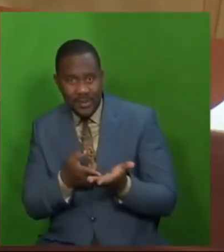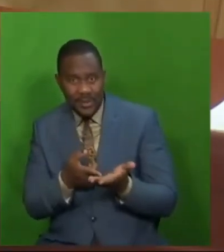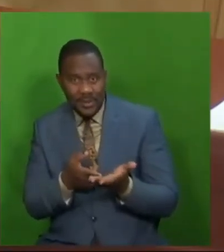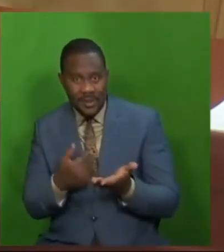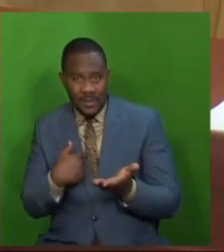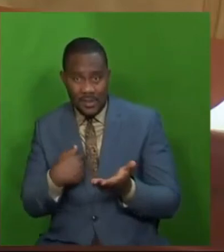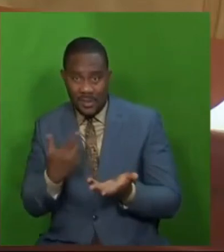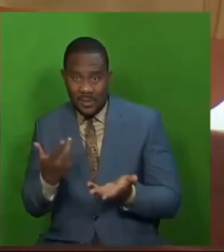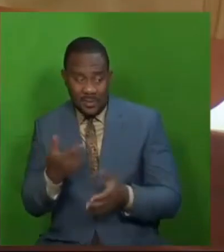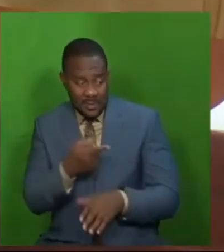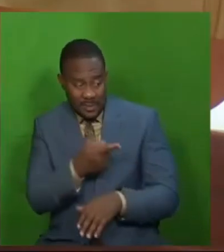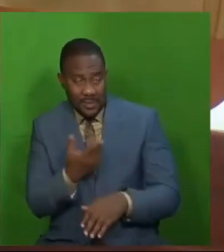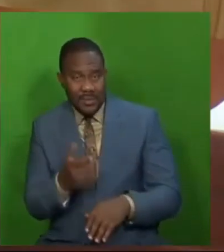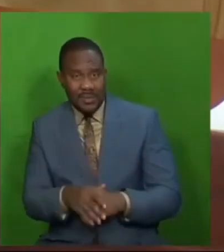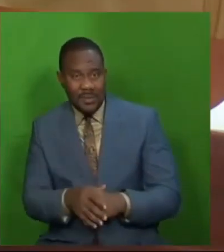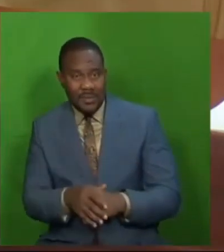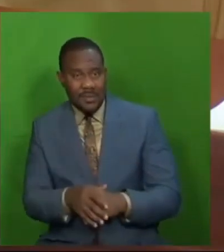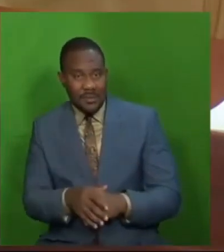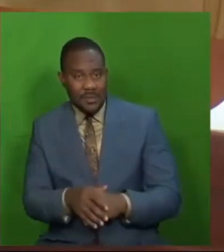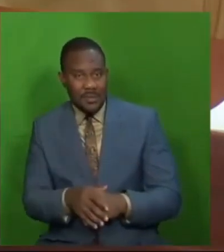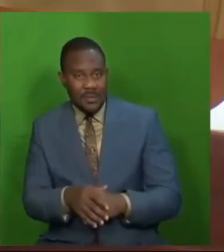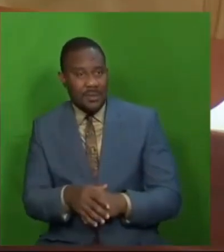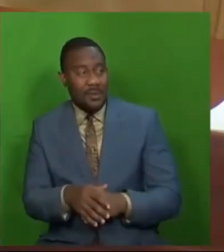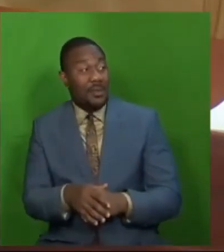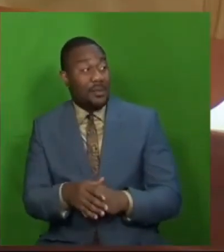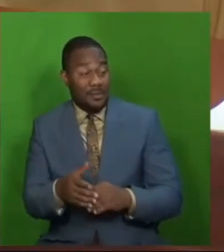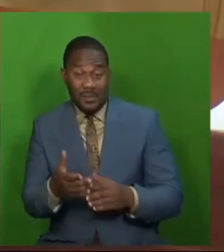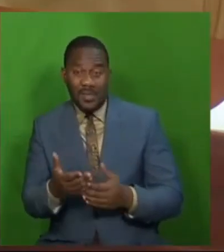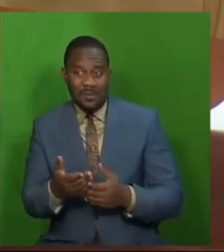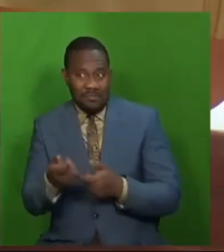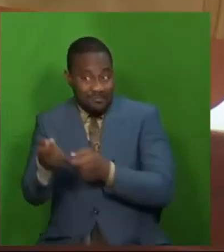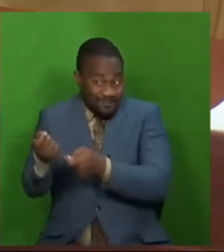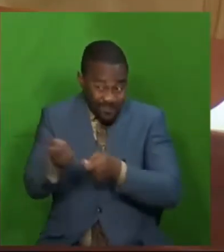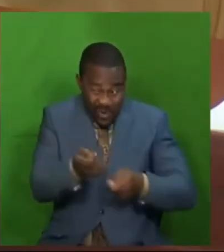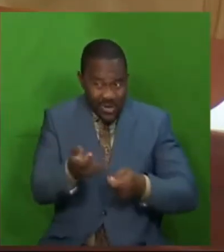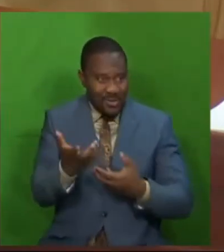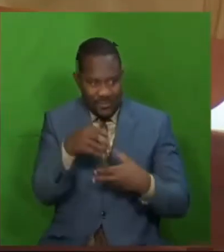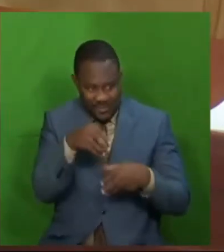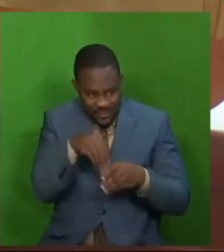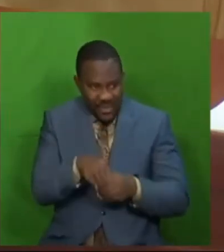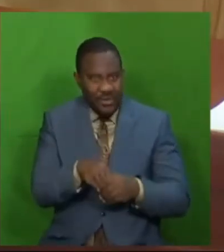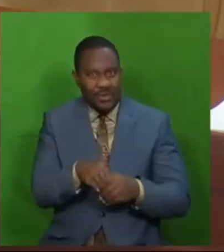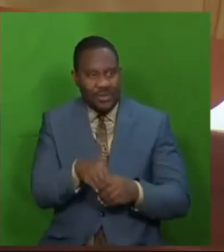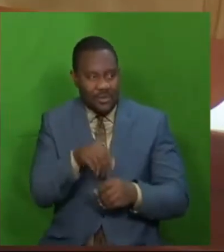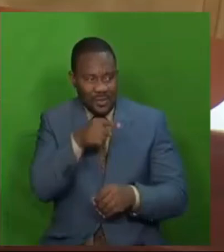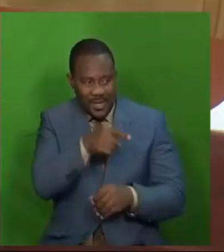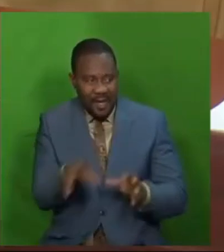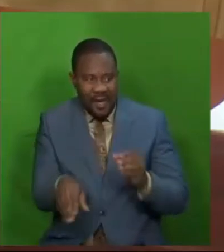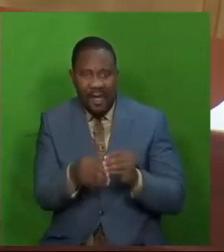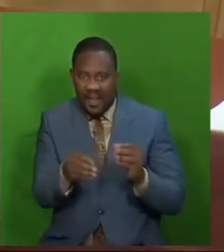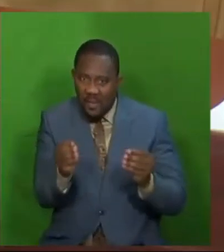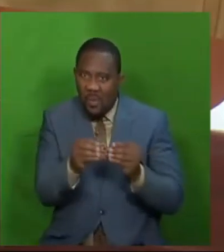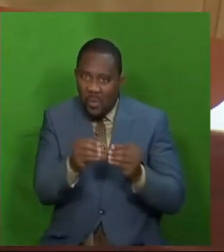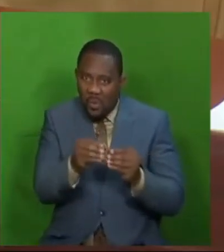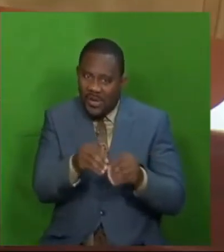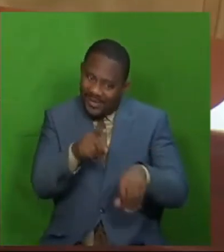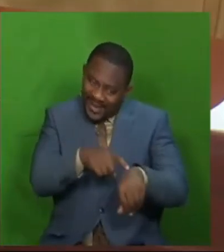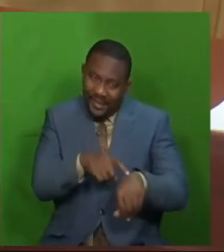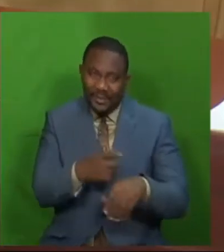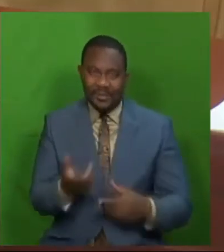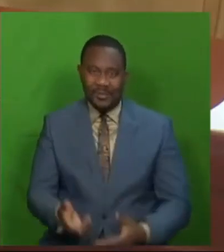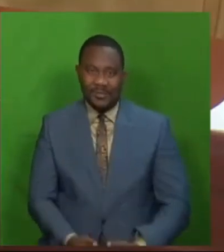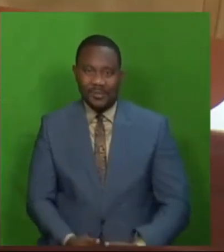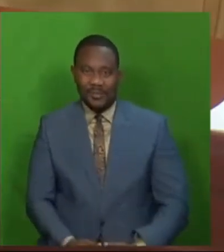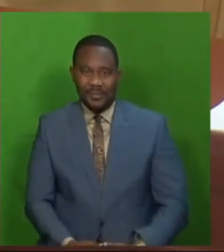he's inviting me into this, and I'm refusing to go on that bait.